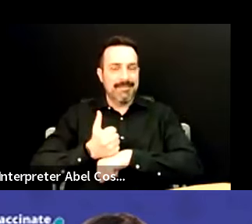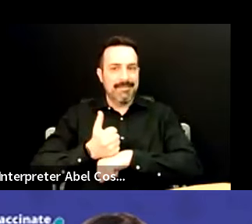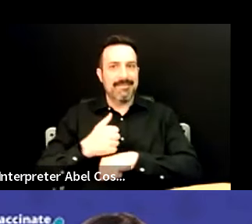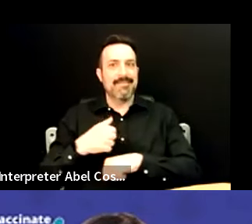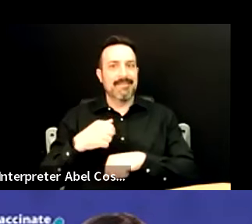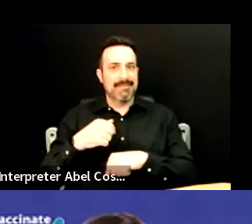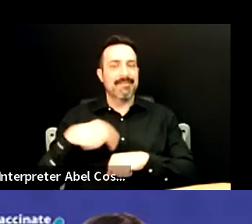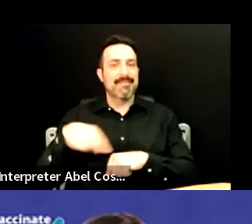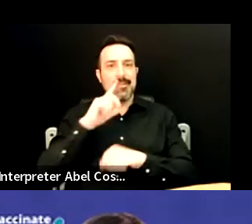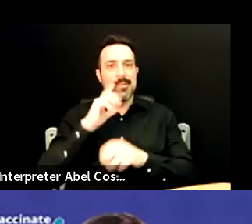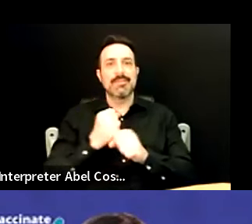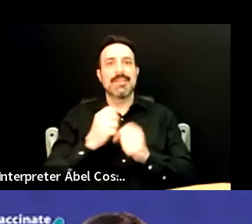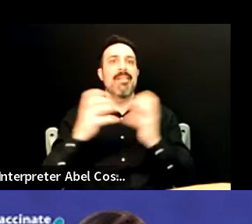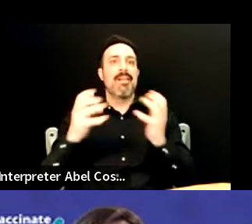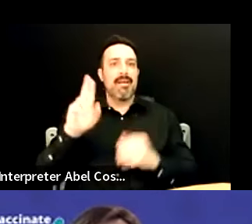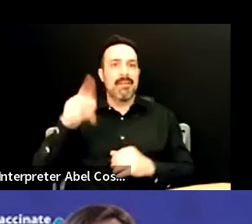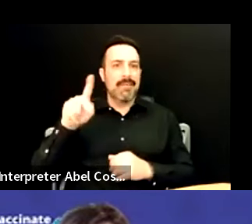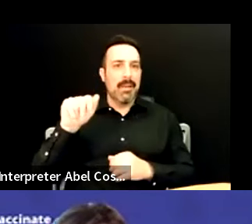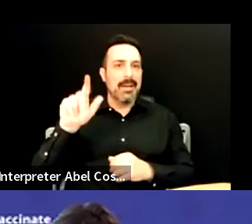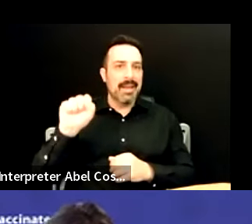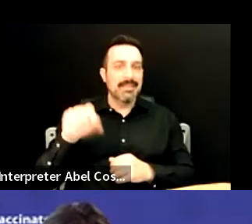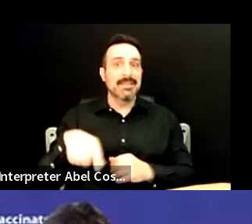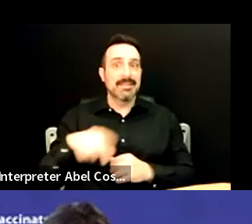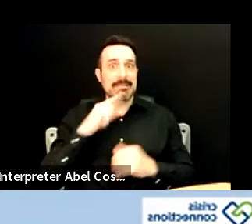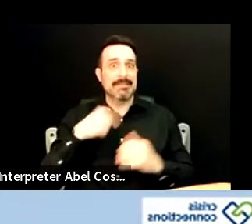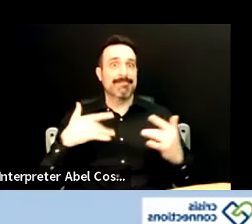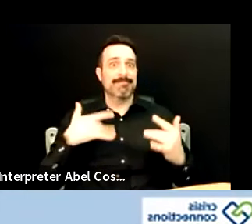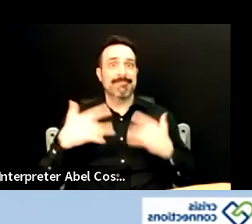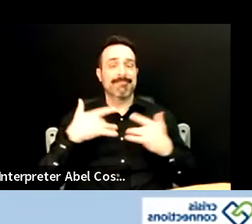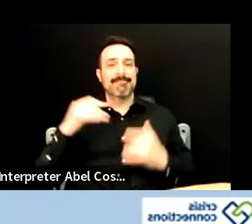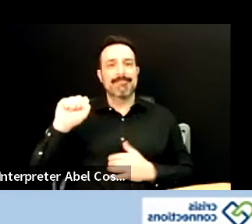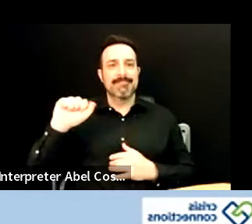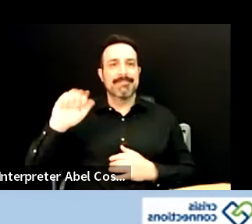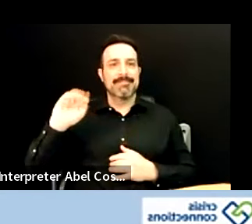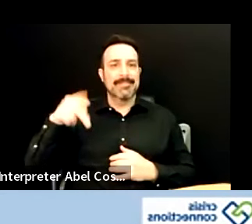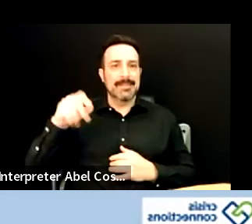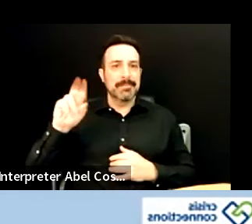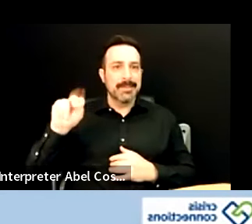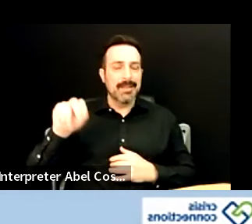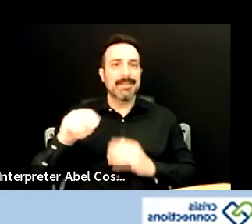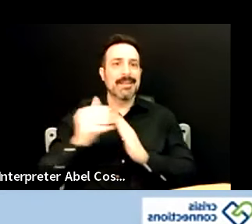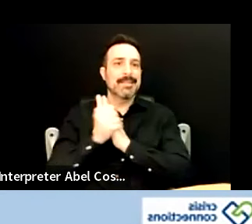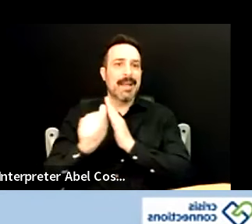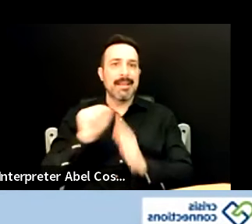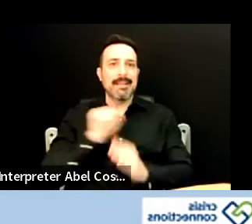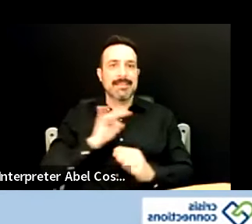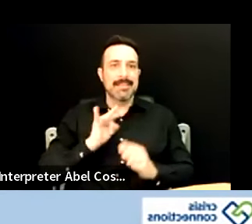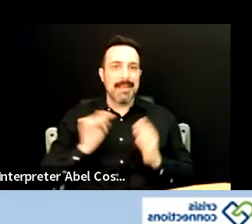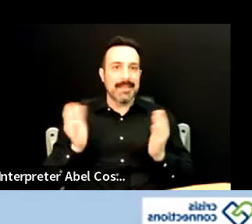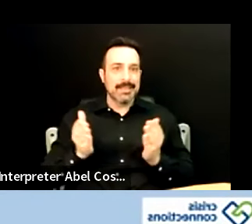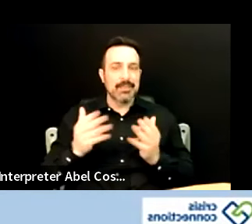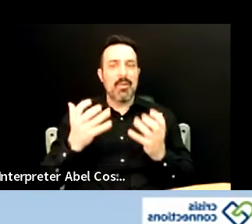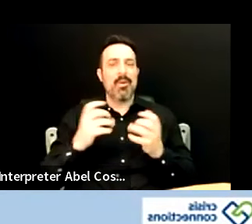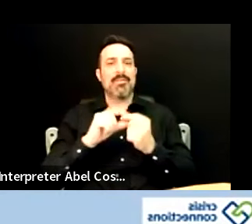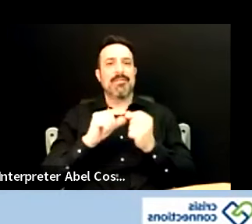know, you're going to be receiving a lot of updates. I'm really excited that SAMHSA and the talented staff are here, and I want to